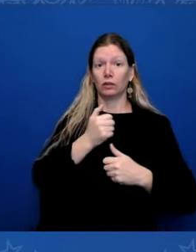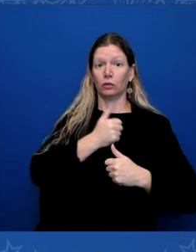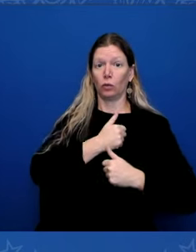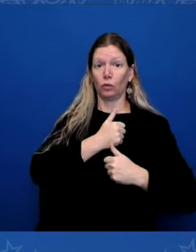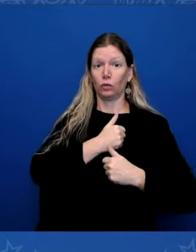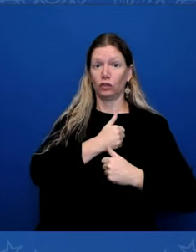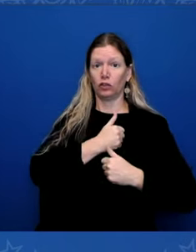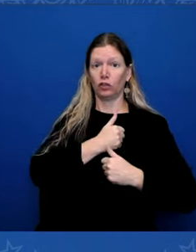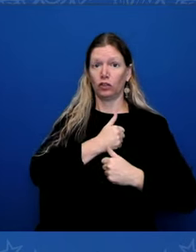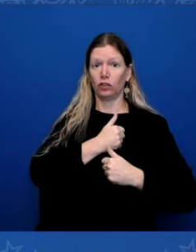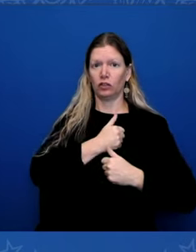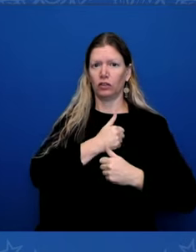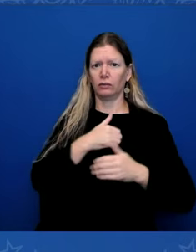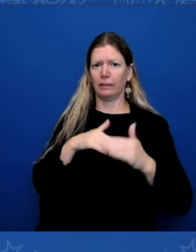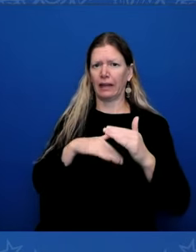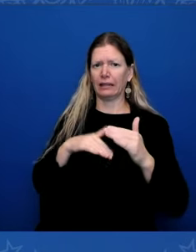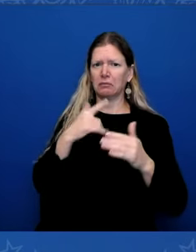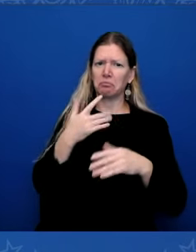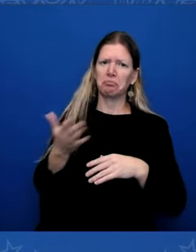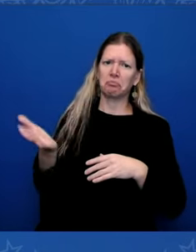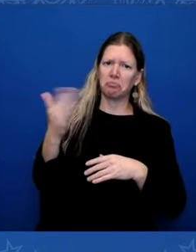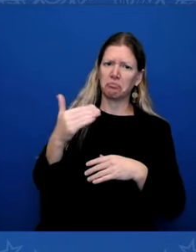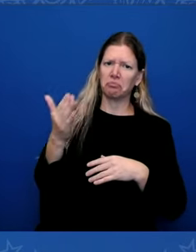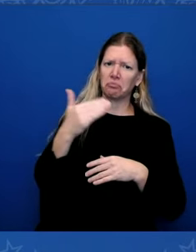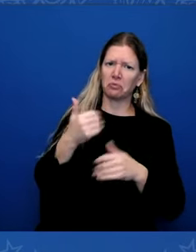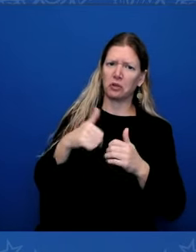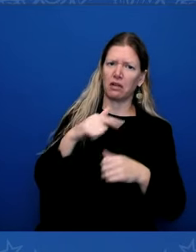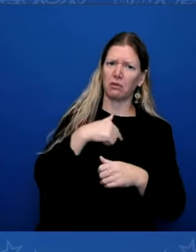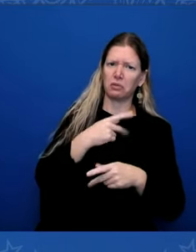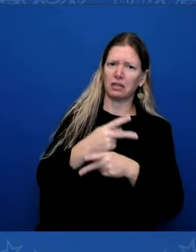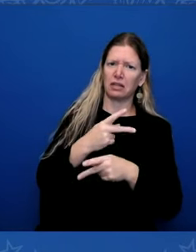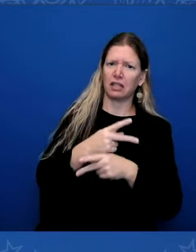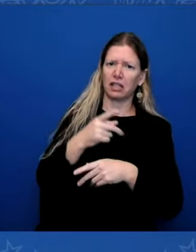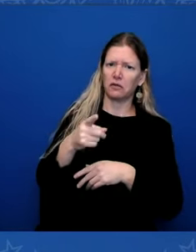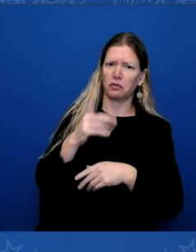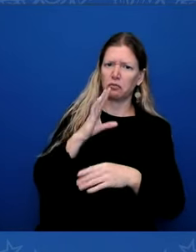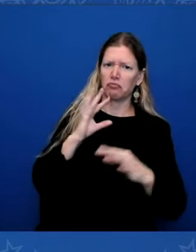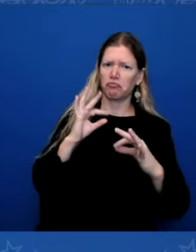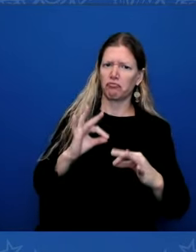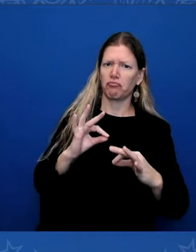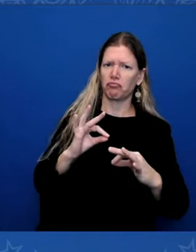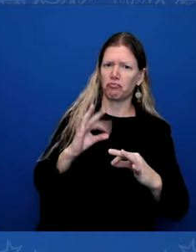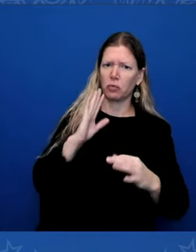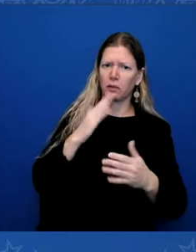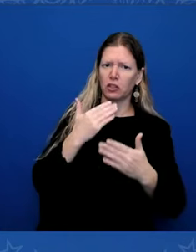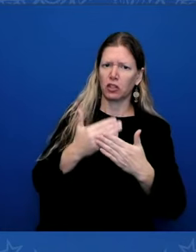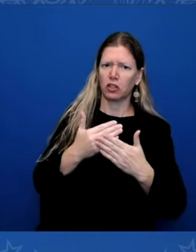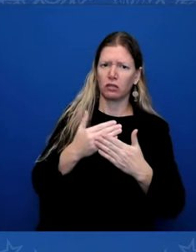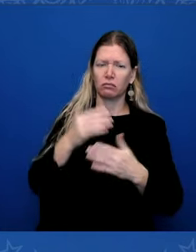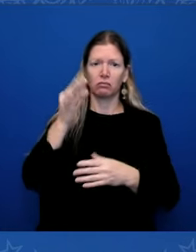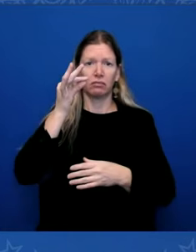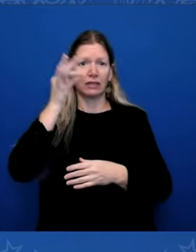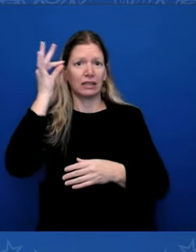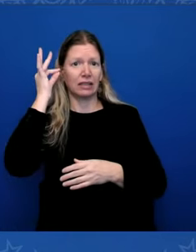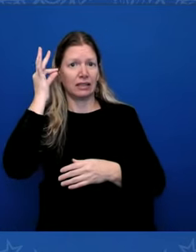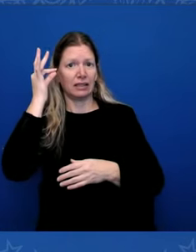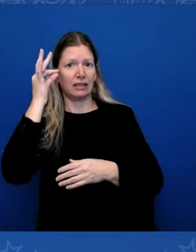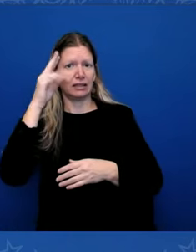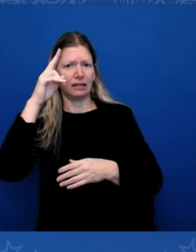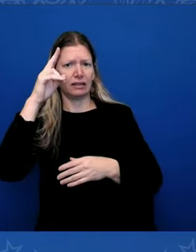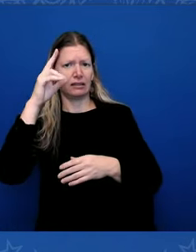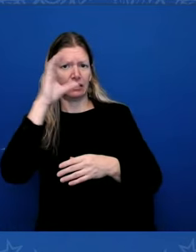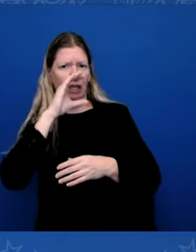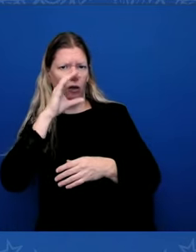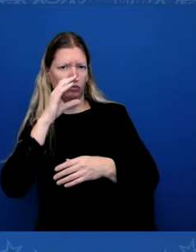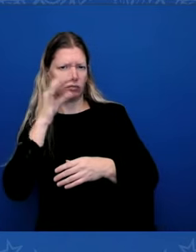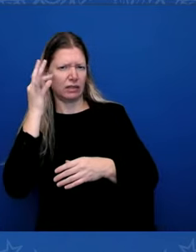We'll be everything. Will be good." And the Indian scout, the Indian looks at John Wayne and points to the Union soldier and says, "He's a